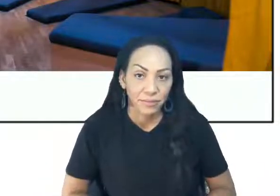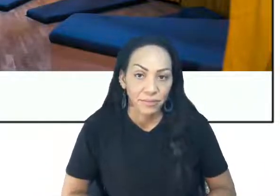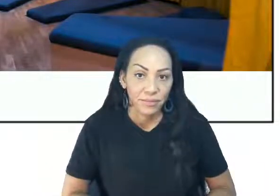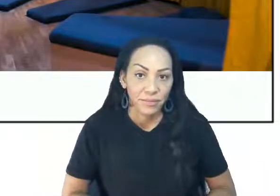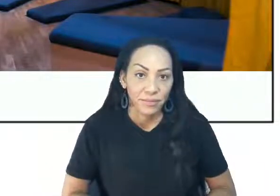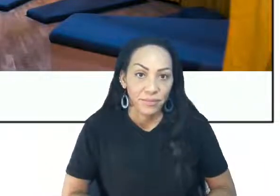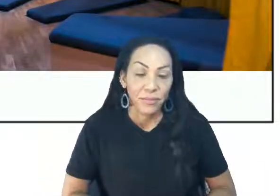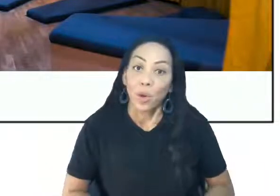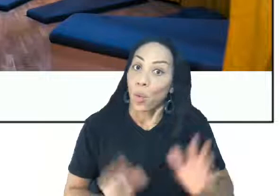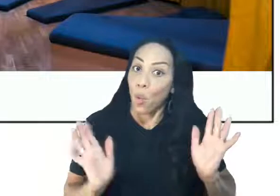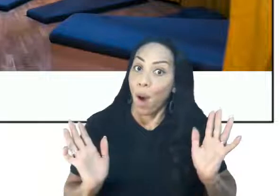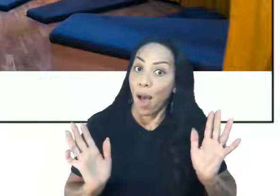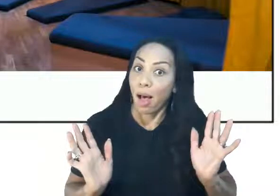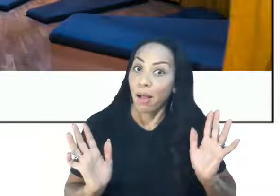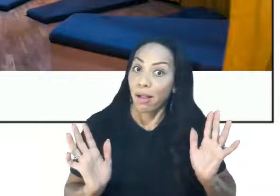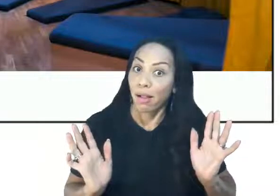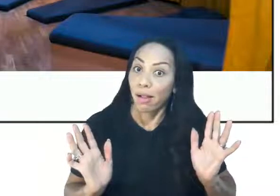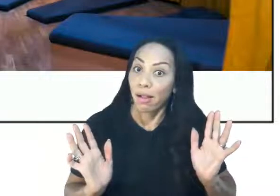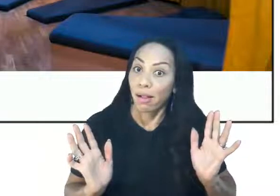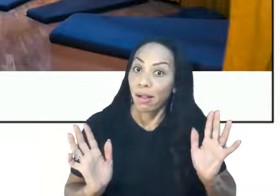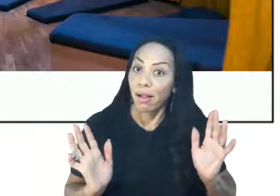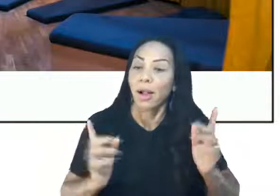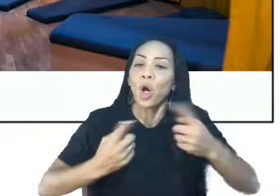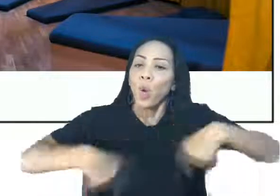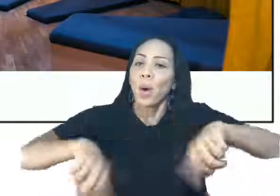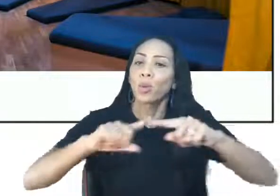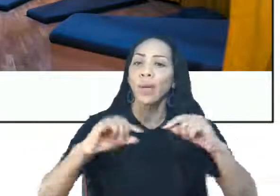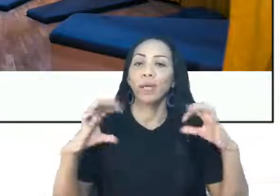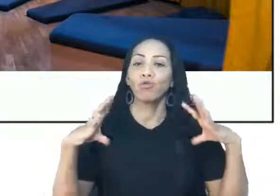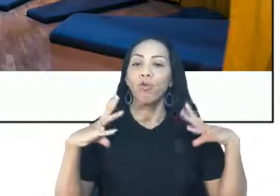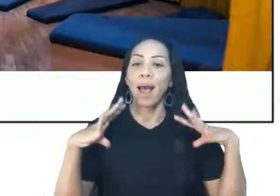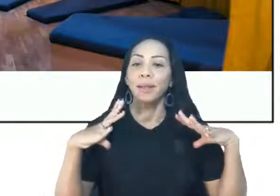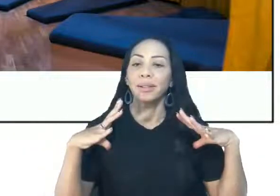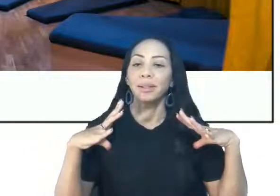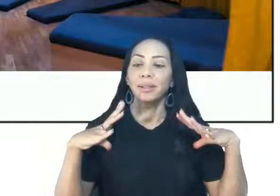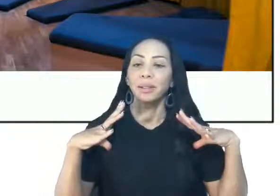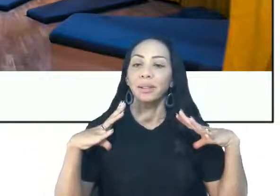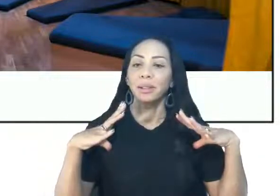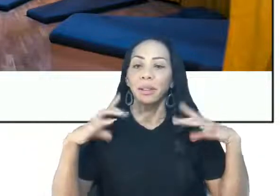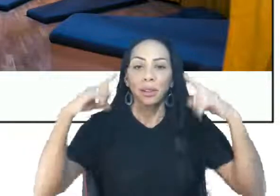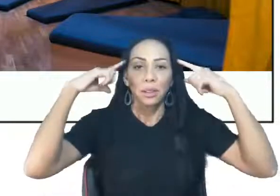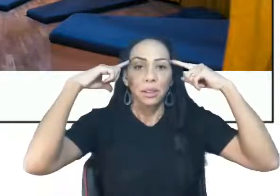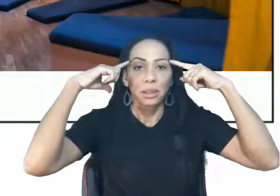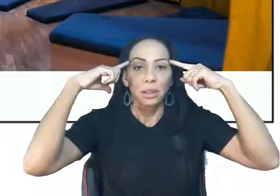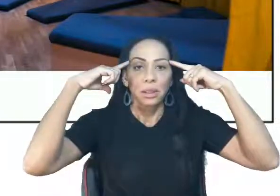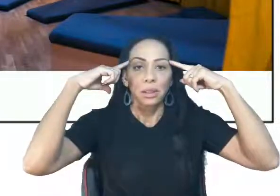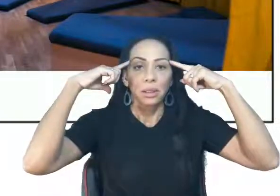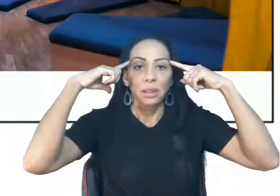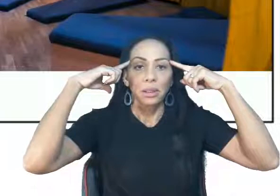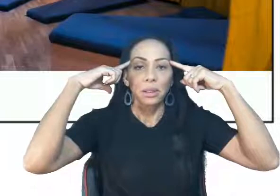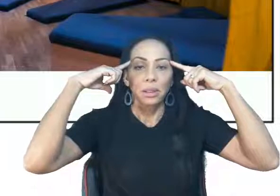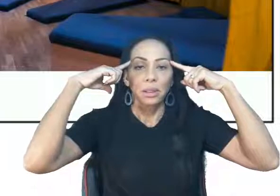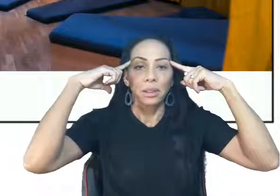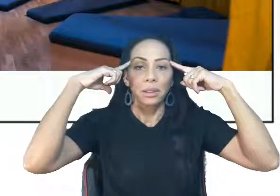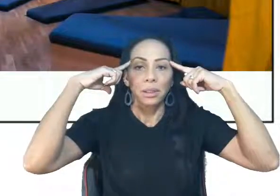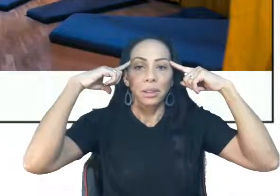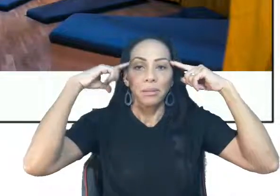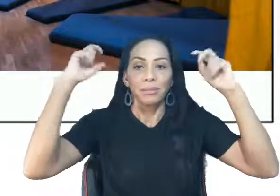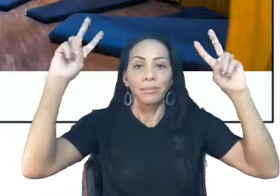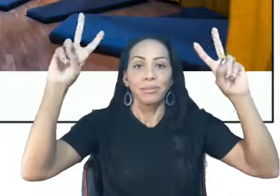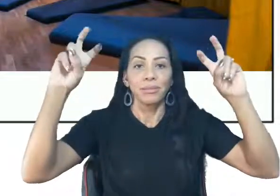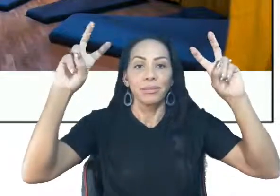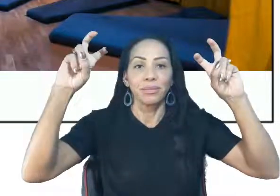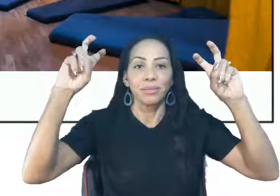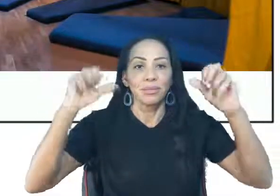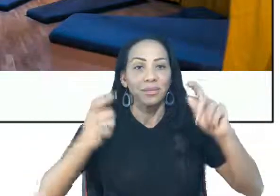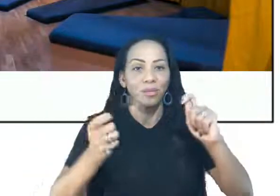when we rest, we kind of drop into a different mode of being. And in that mode of being, we hear stories differently, I think. I